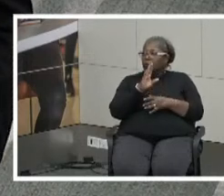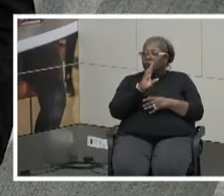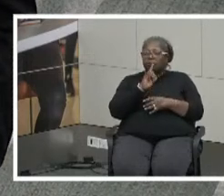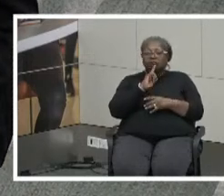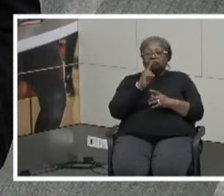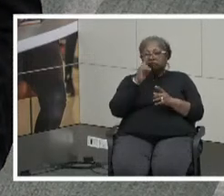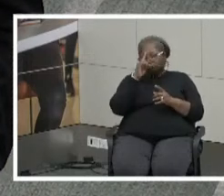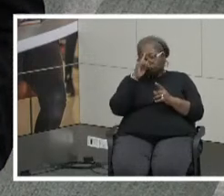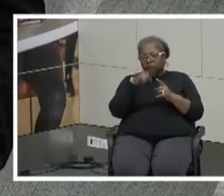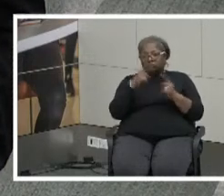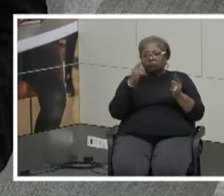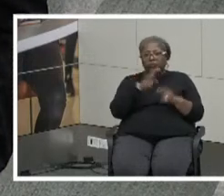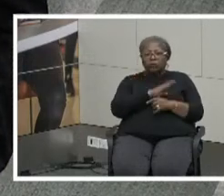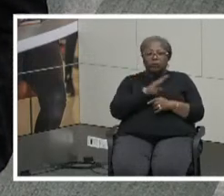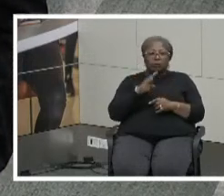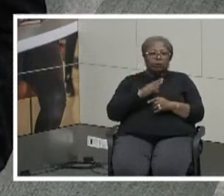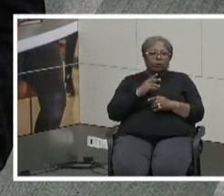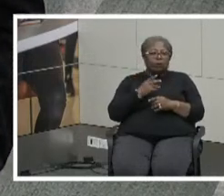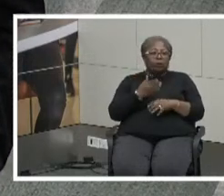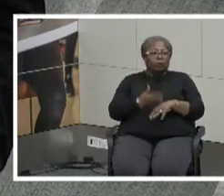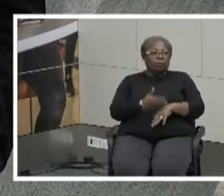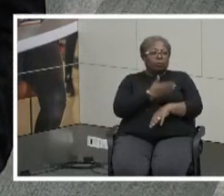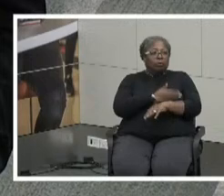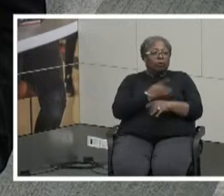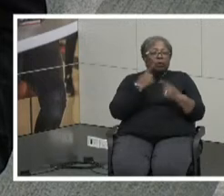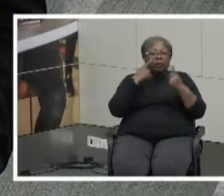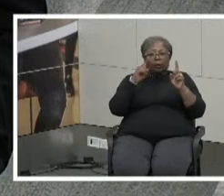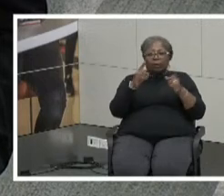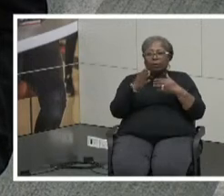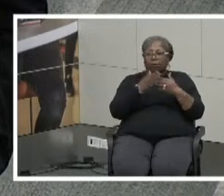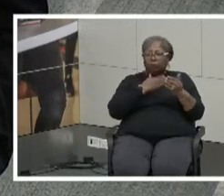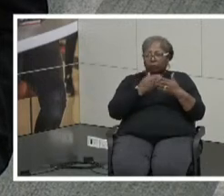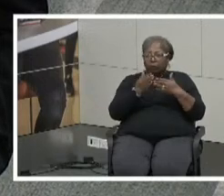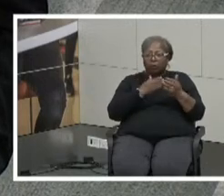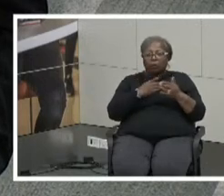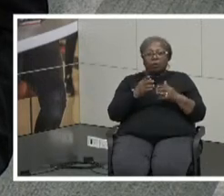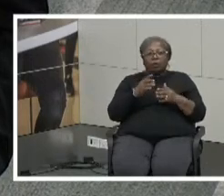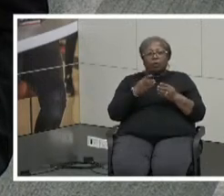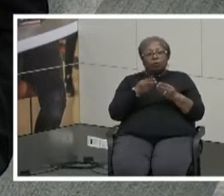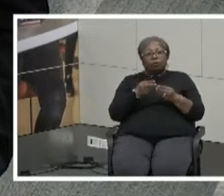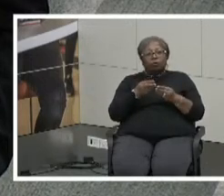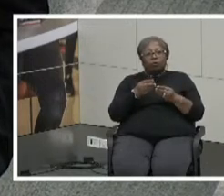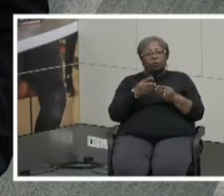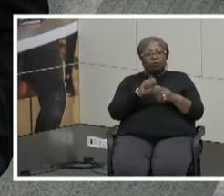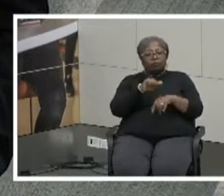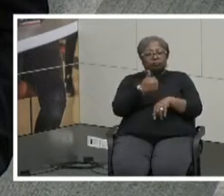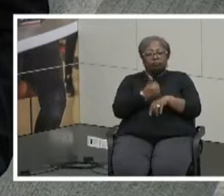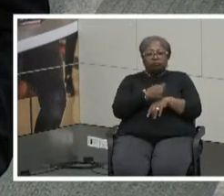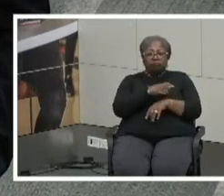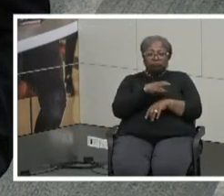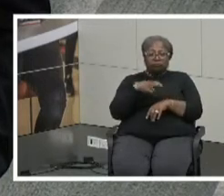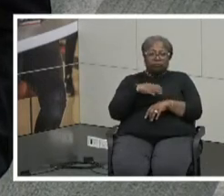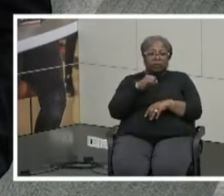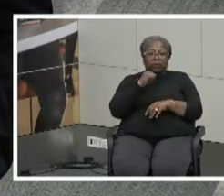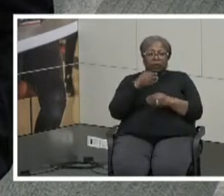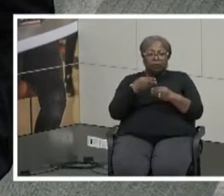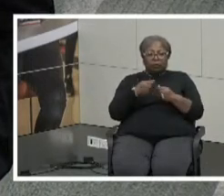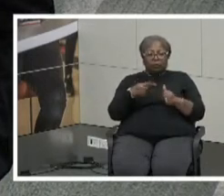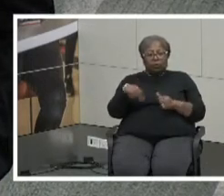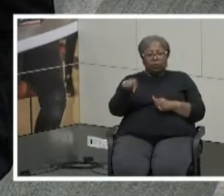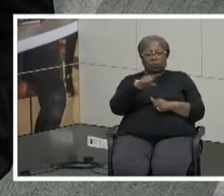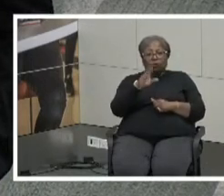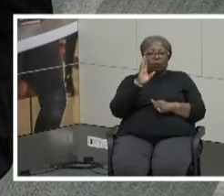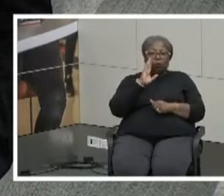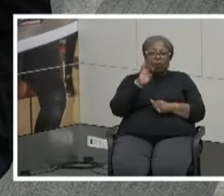against the board's mandate to improve student outcomes regardless resolving to form a committee is not a solution that any of you or